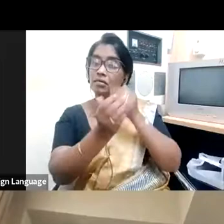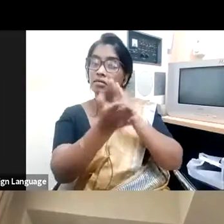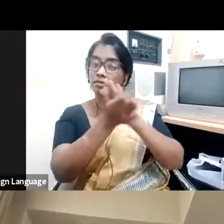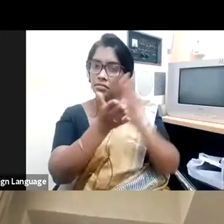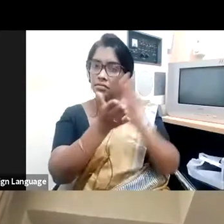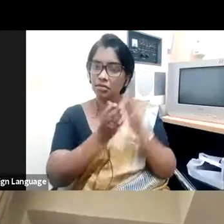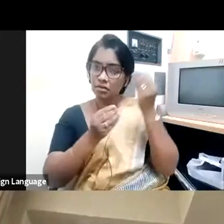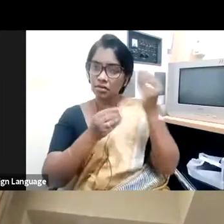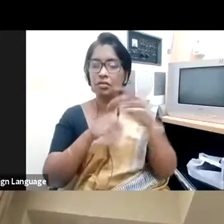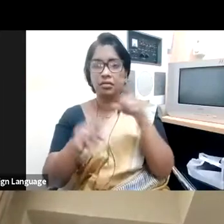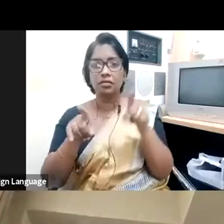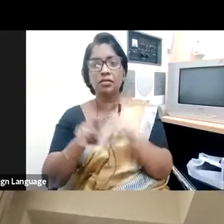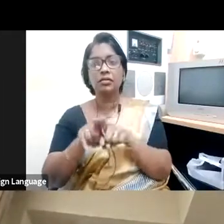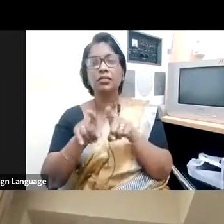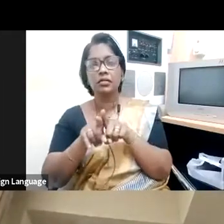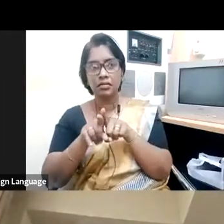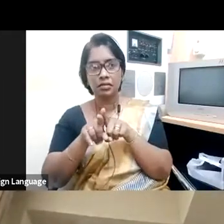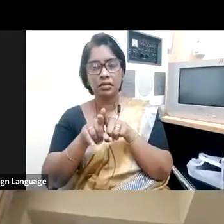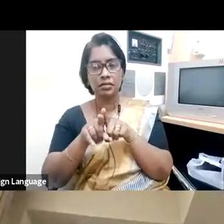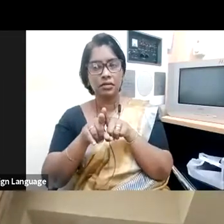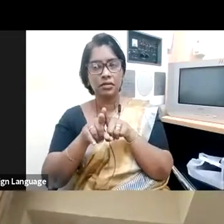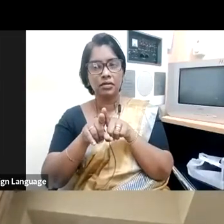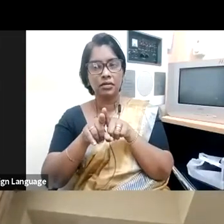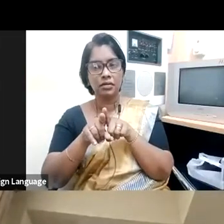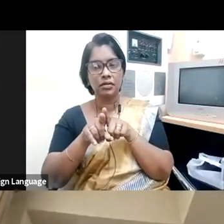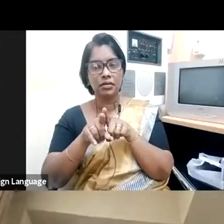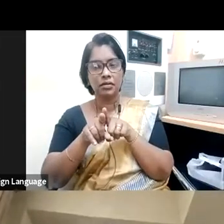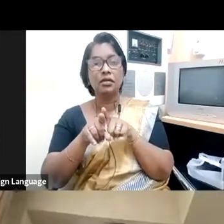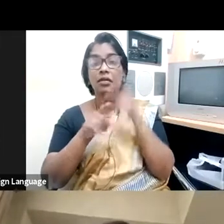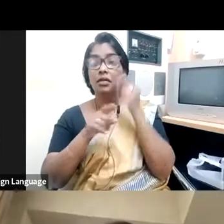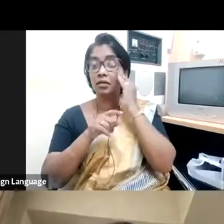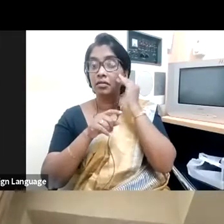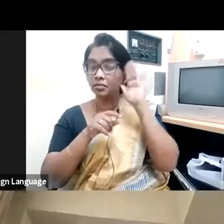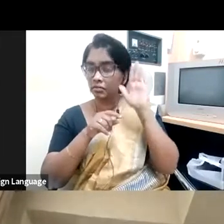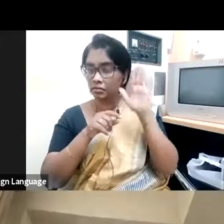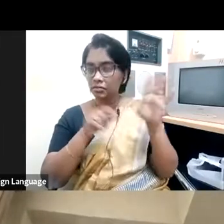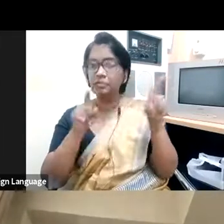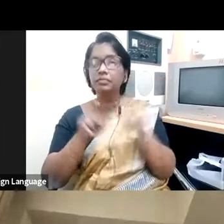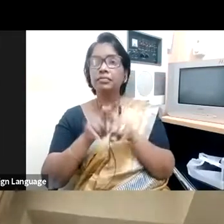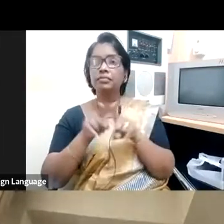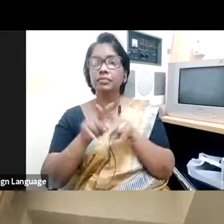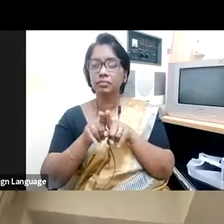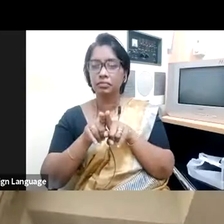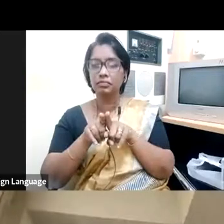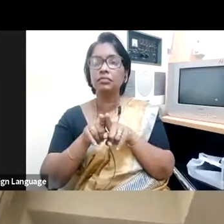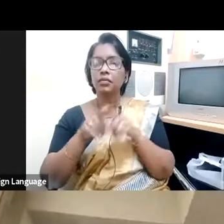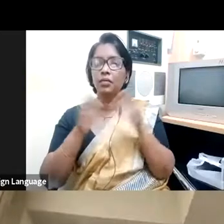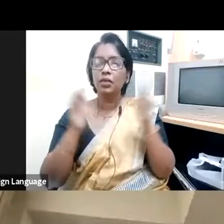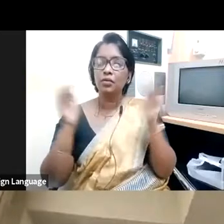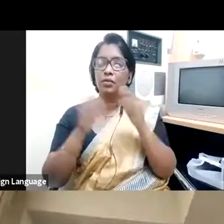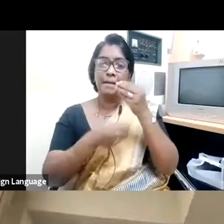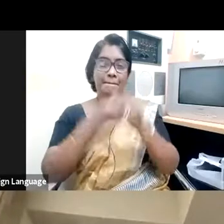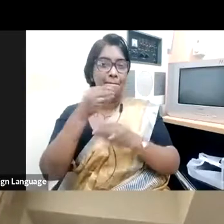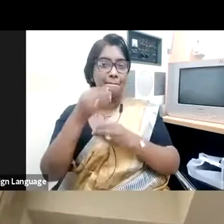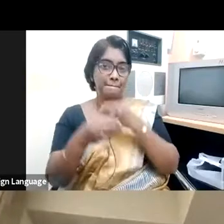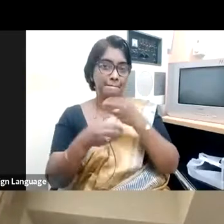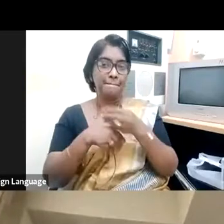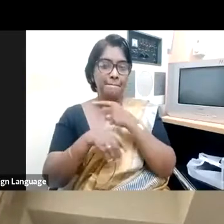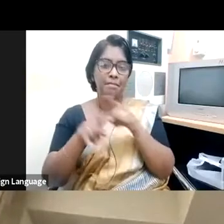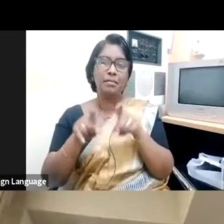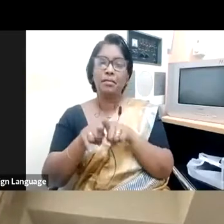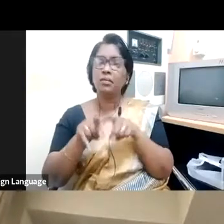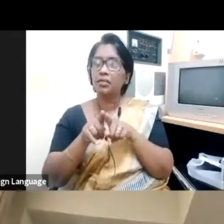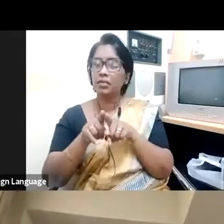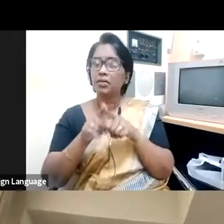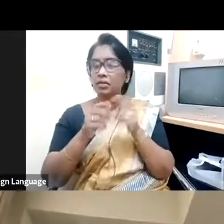businesses that are run by females, the cottage industries, particularly within the last 1.5 years during the pandemic.